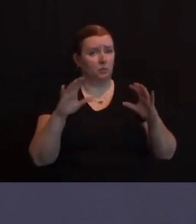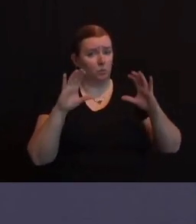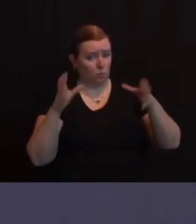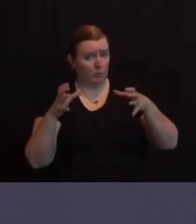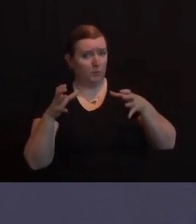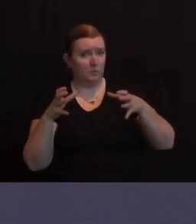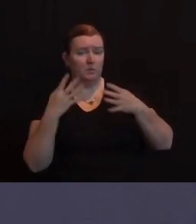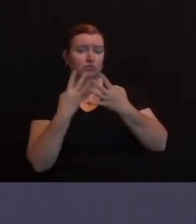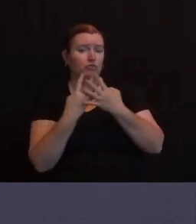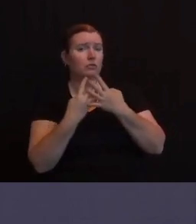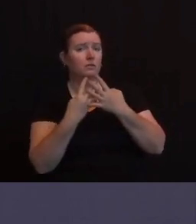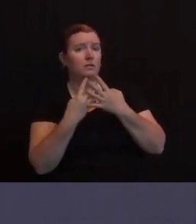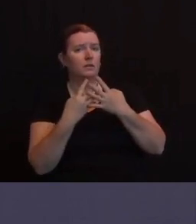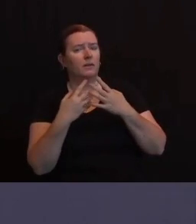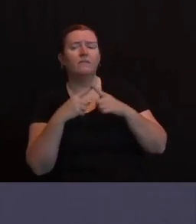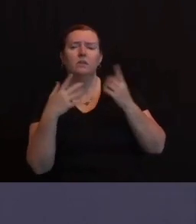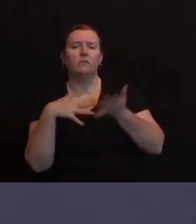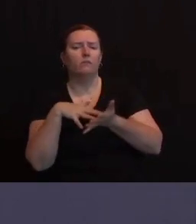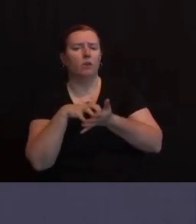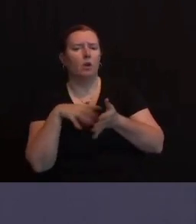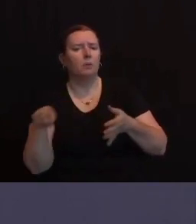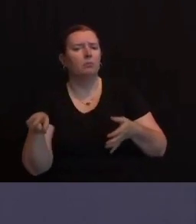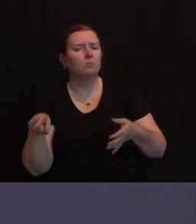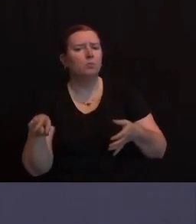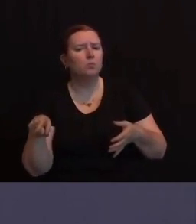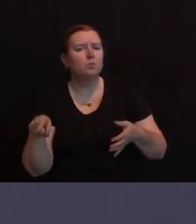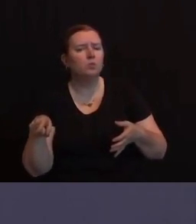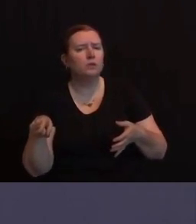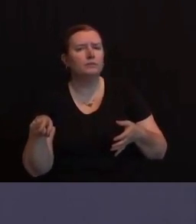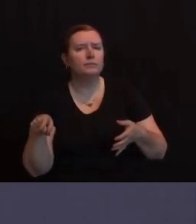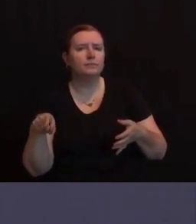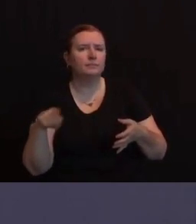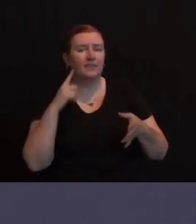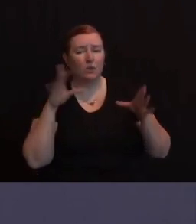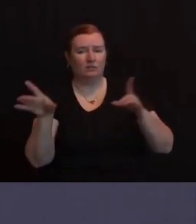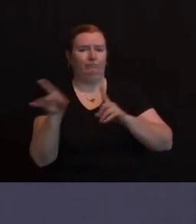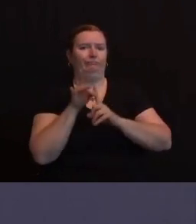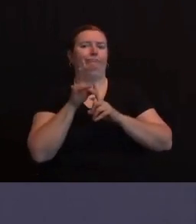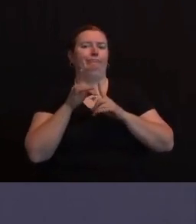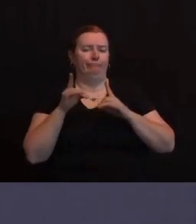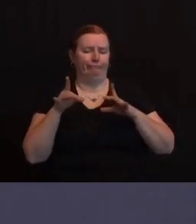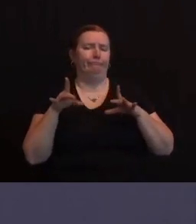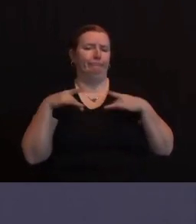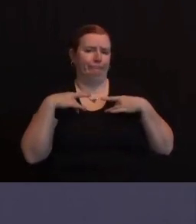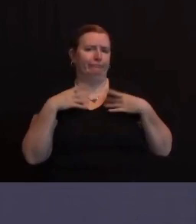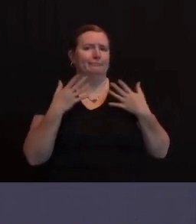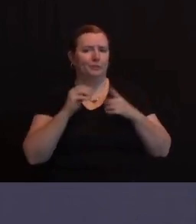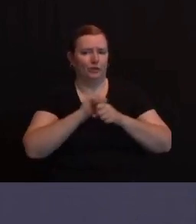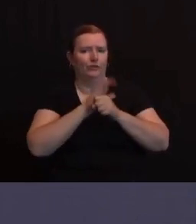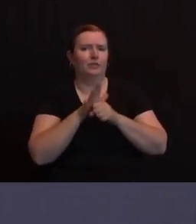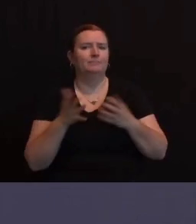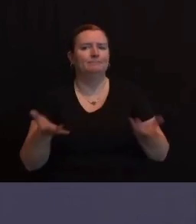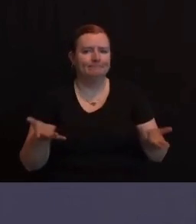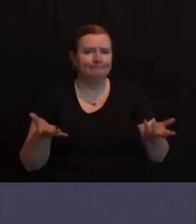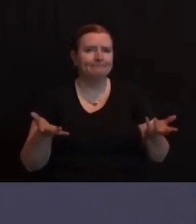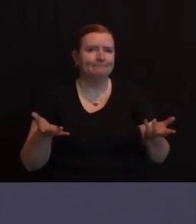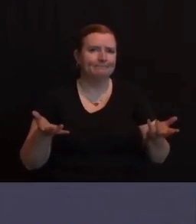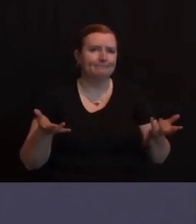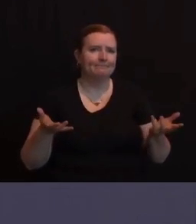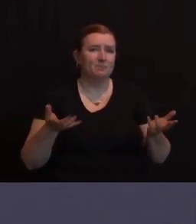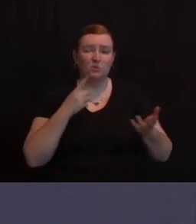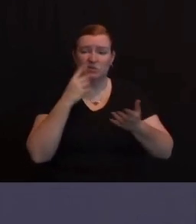lot in the first couple of months, Judy, right, in terms of the spread of the virus. And there has been loss of life both